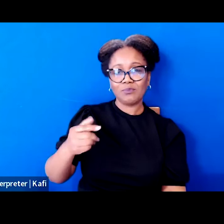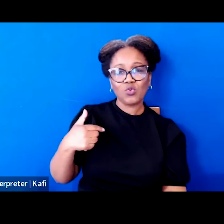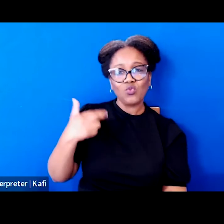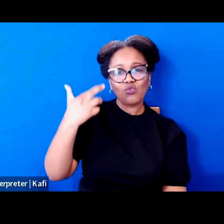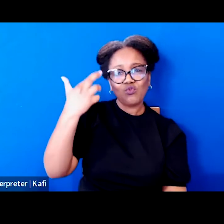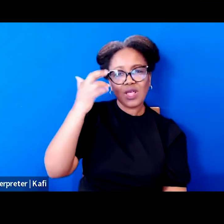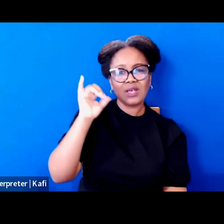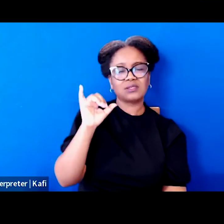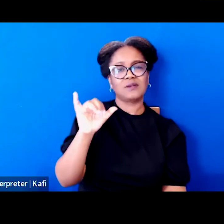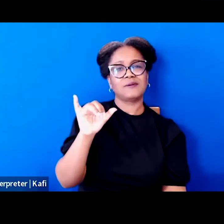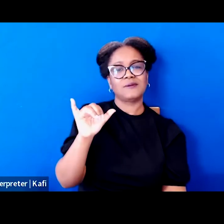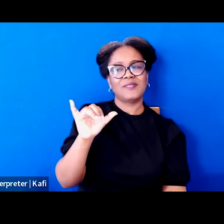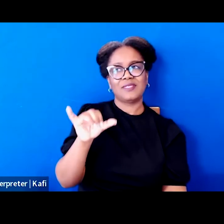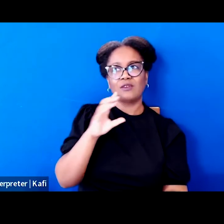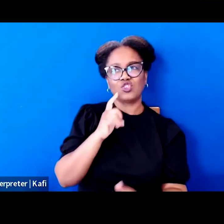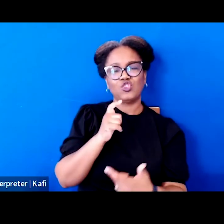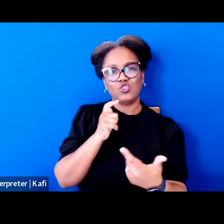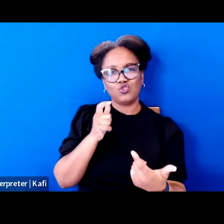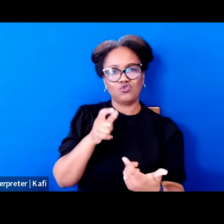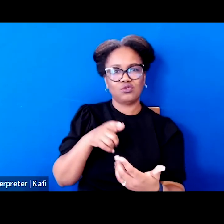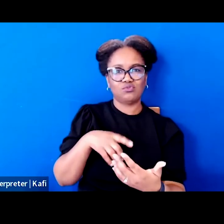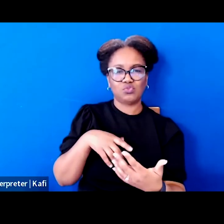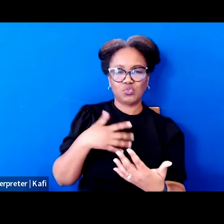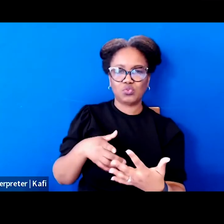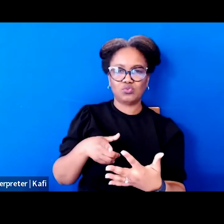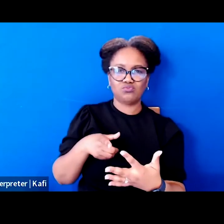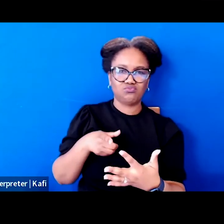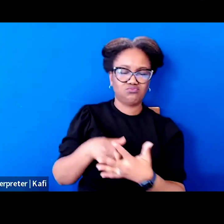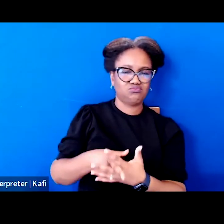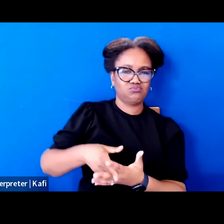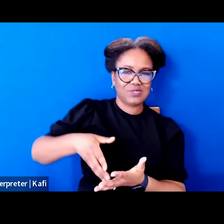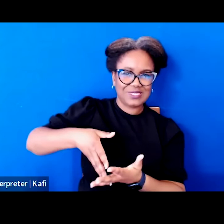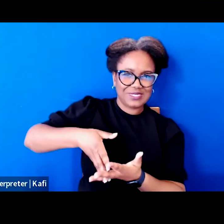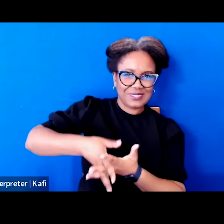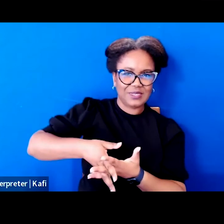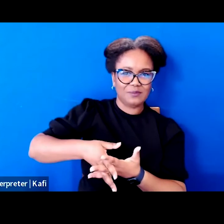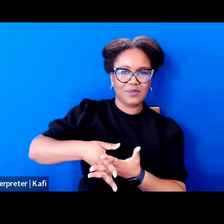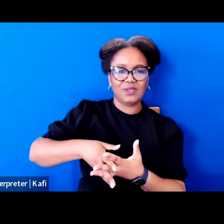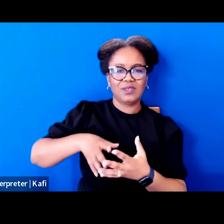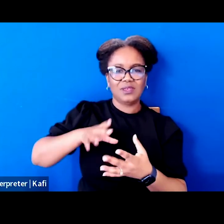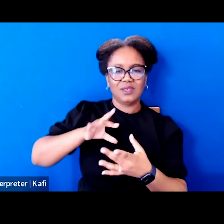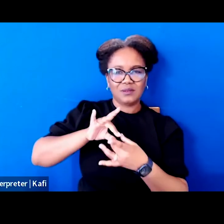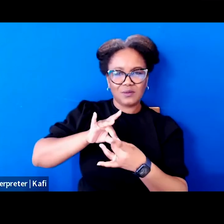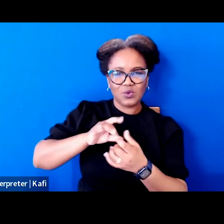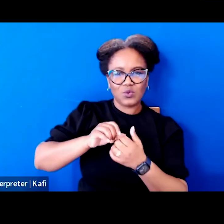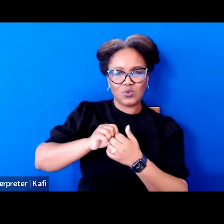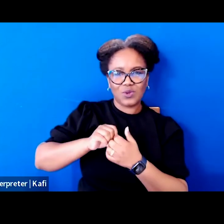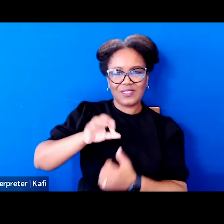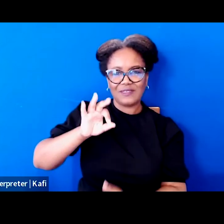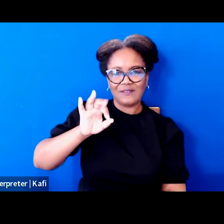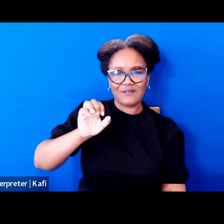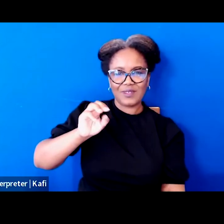earlier about the role of resource extraction, and we've been making those connections